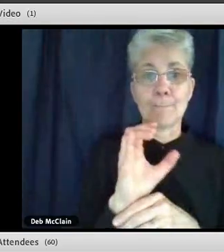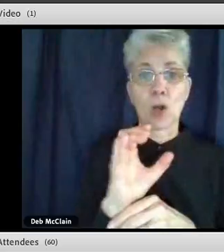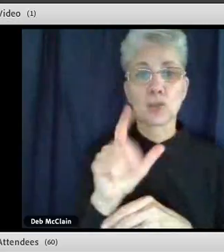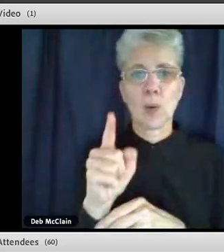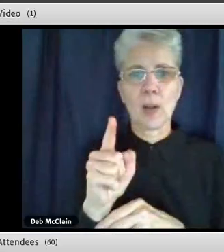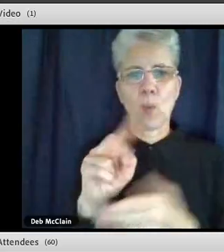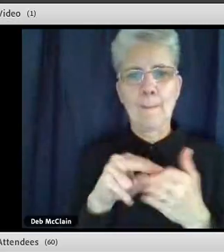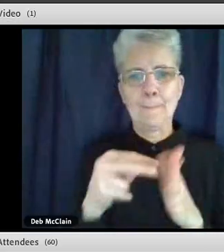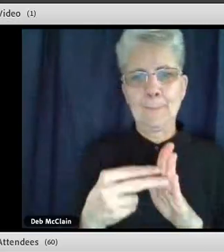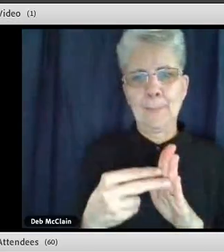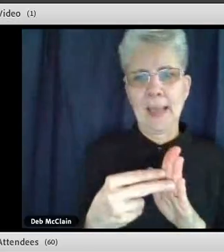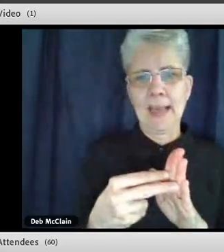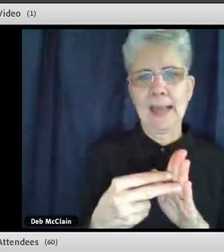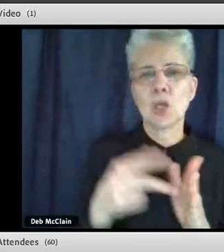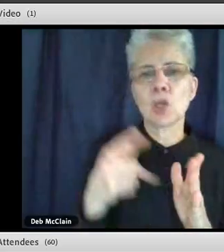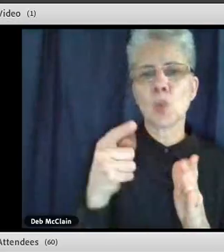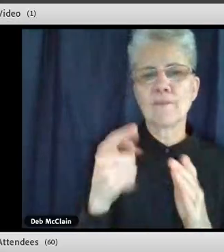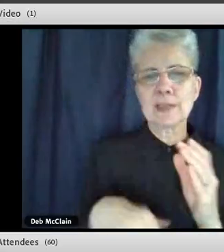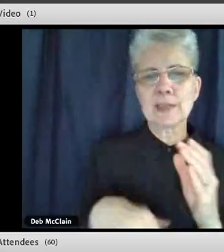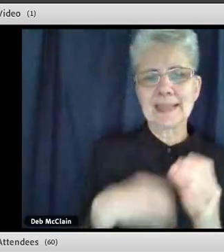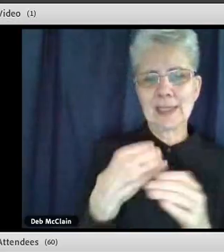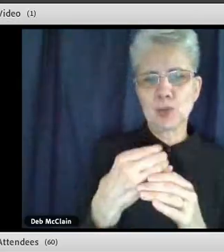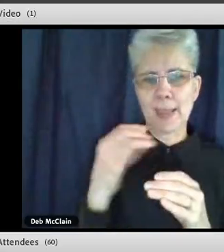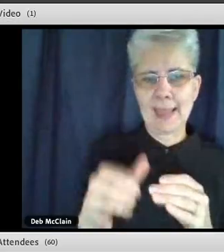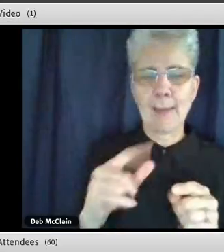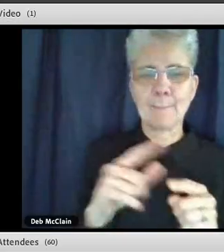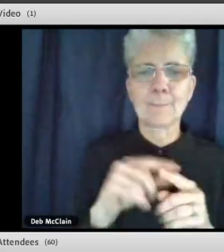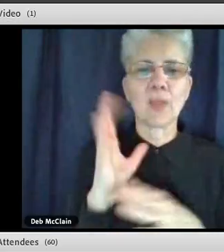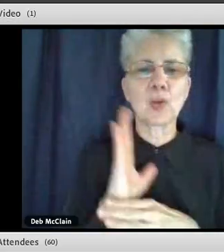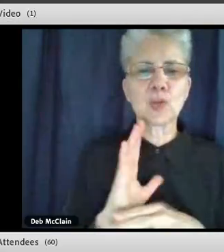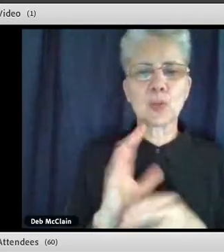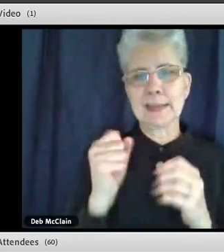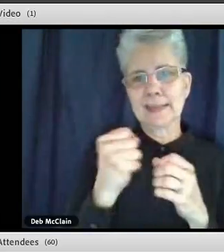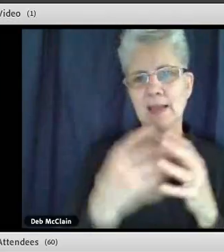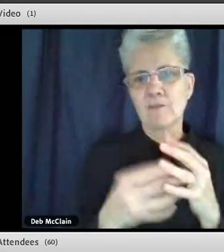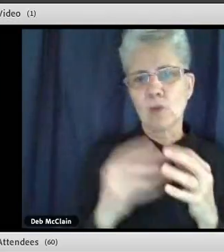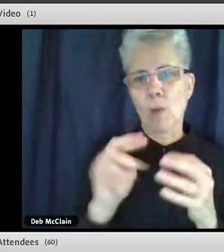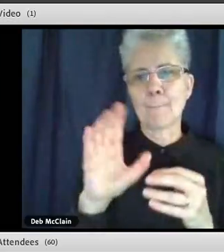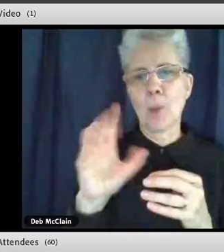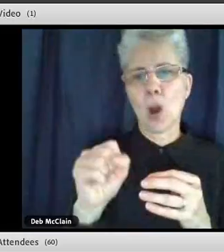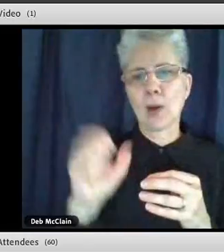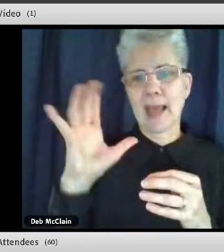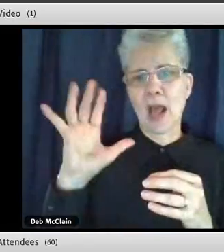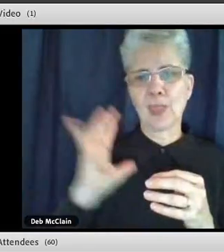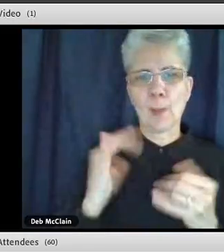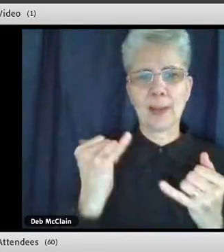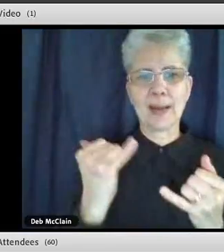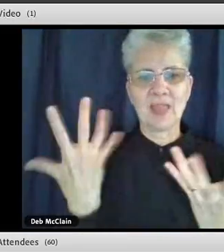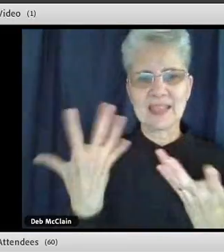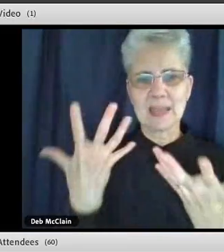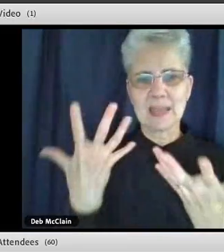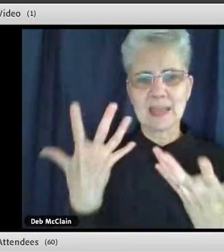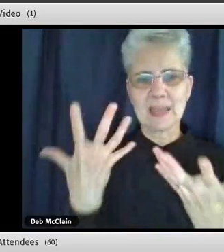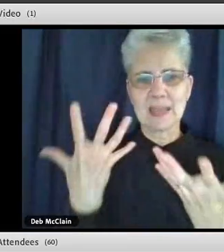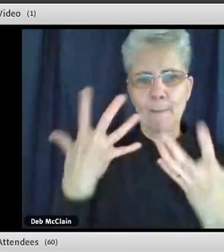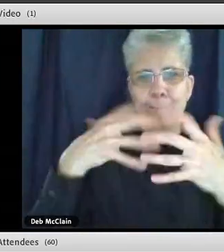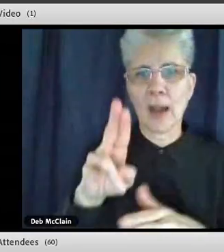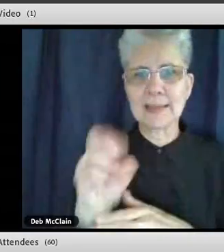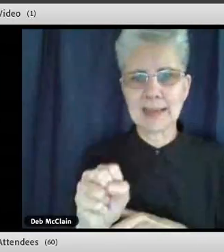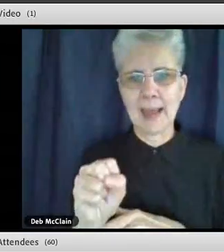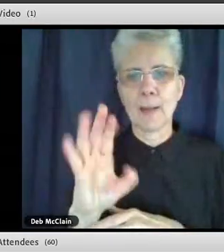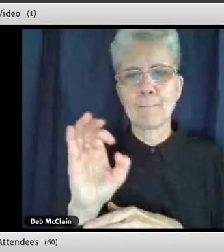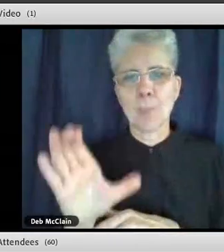21st century. But there used to be multiple MARCs out there, and this is a merger of the United States MARC and the